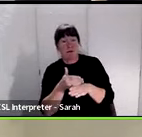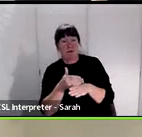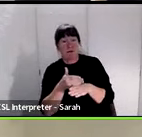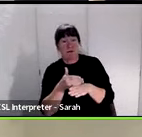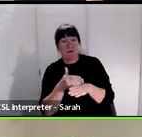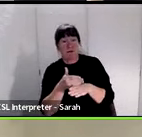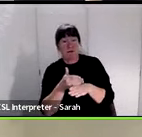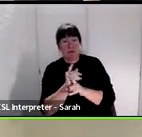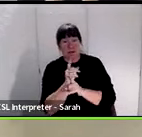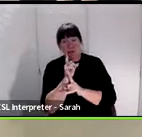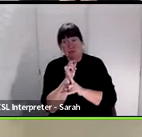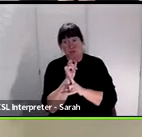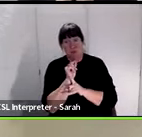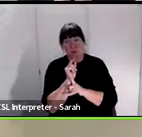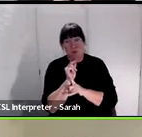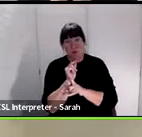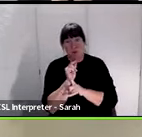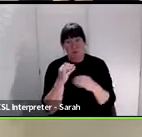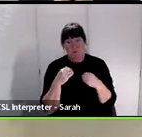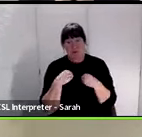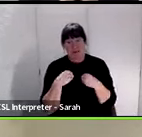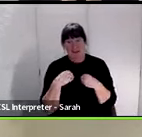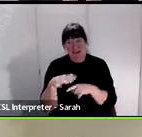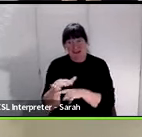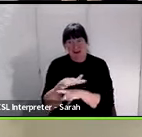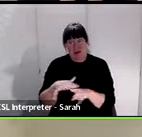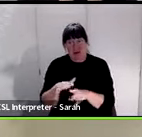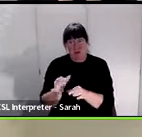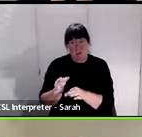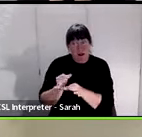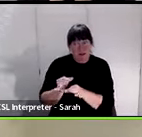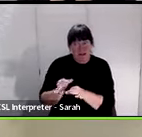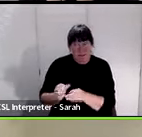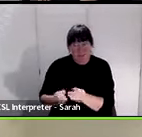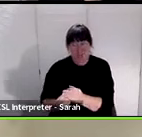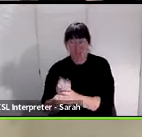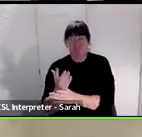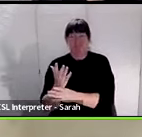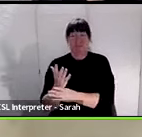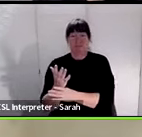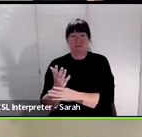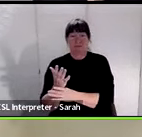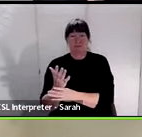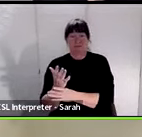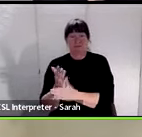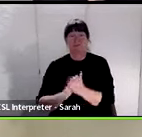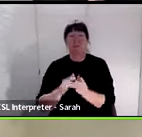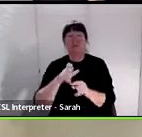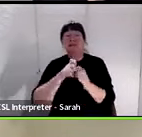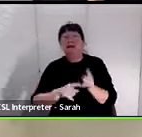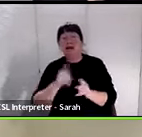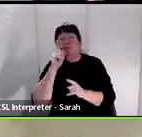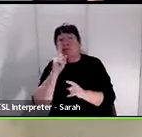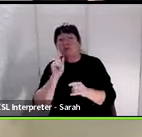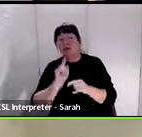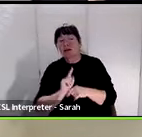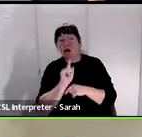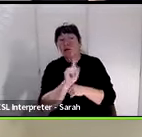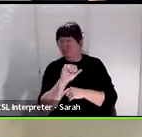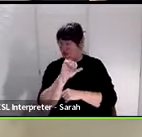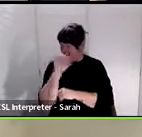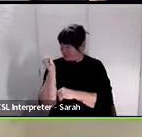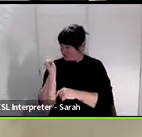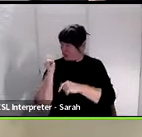a potential industry sector sitting there waiting to happen of disabled people being able to go out into the rest of the world as experts